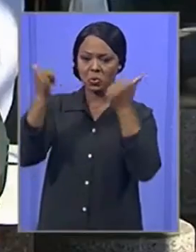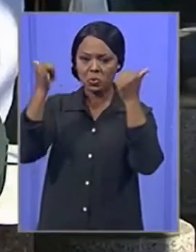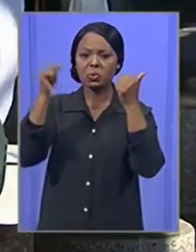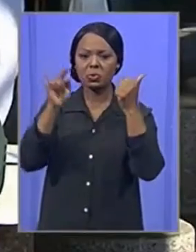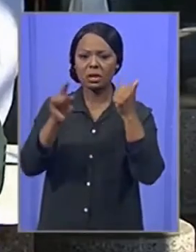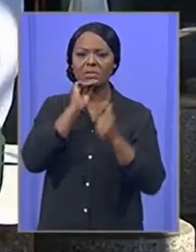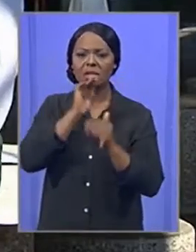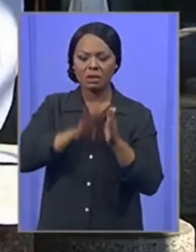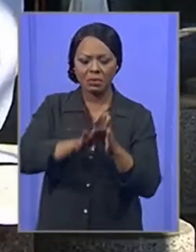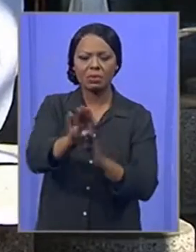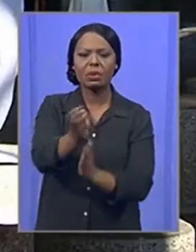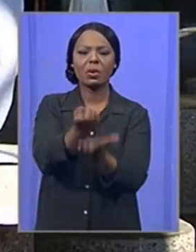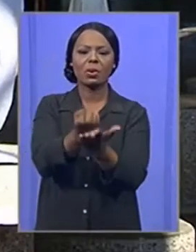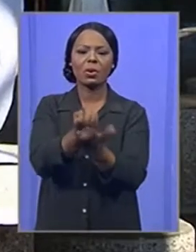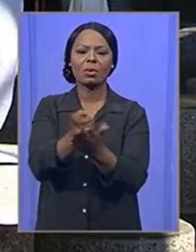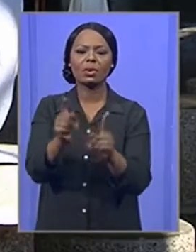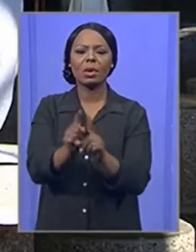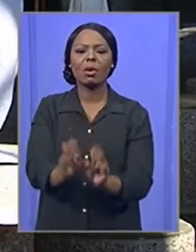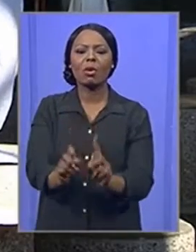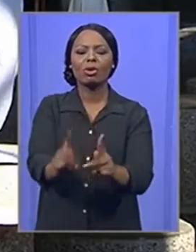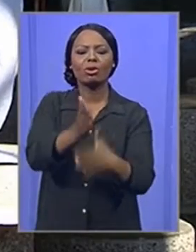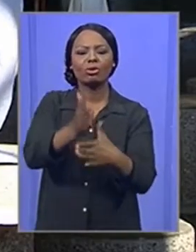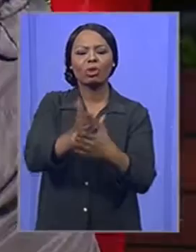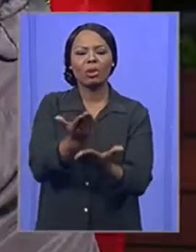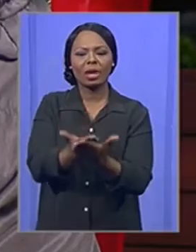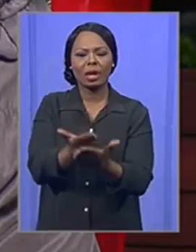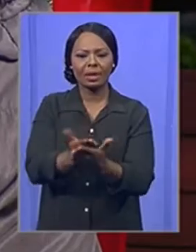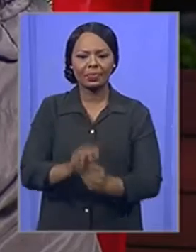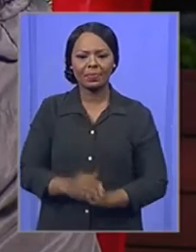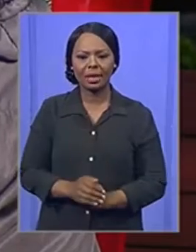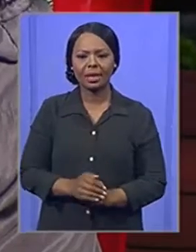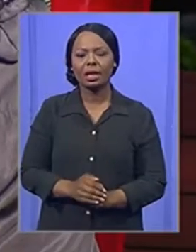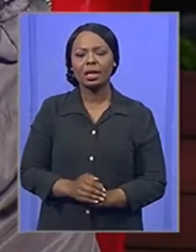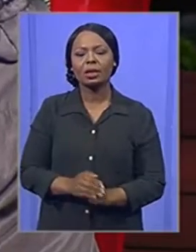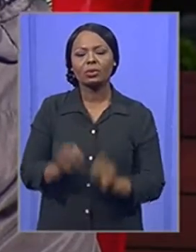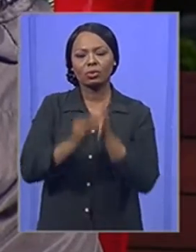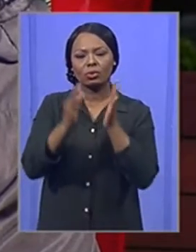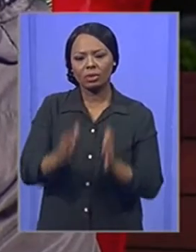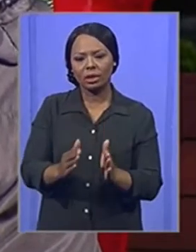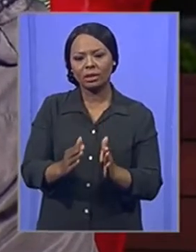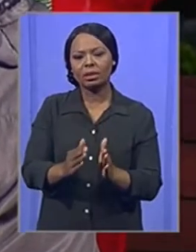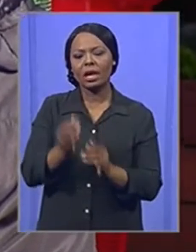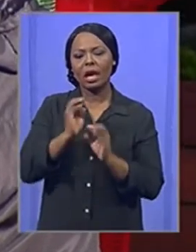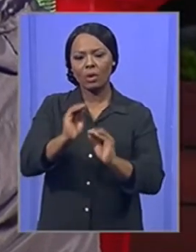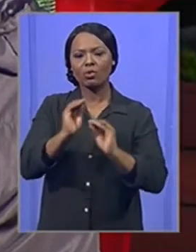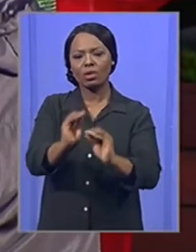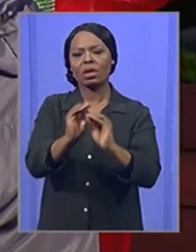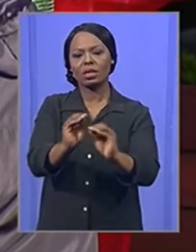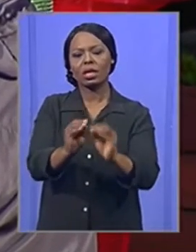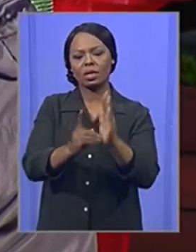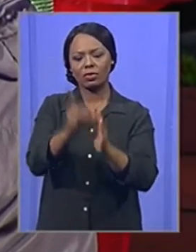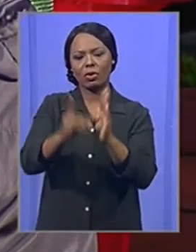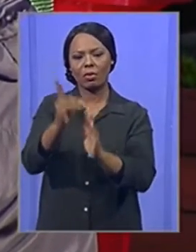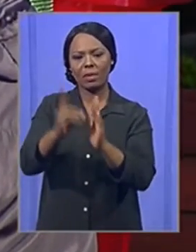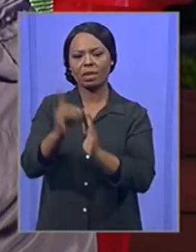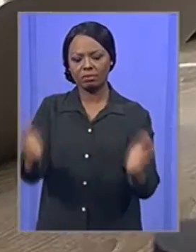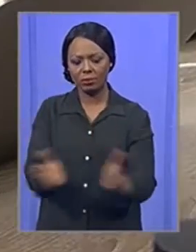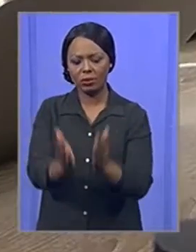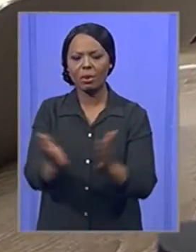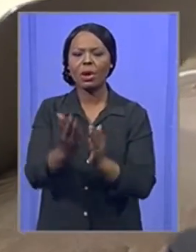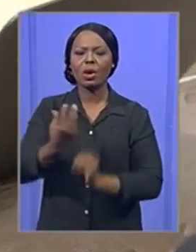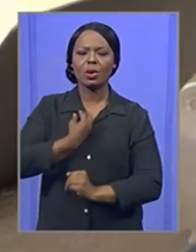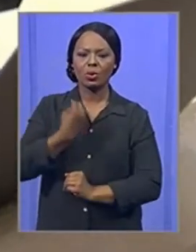ditiro. Student Entrepreneurship Education and Development SEED kwa Wits e rotloeditse basha go simolola dikgwebo